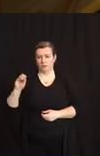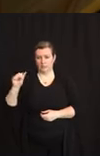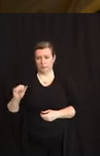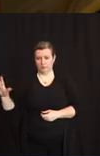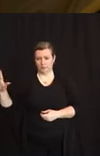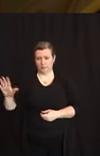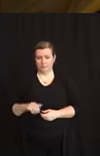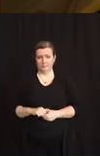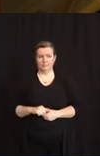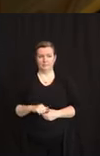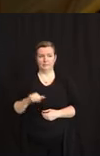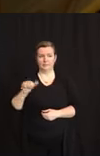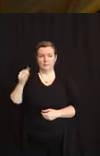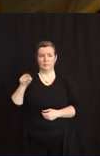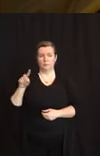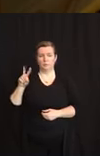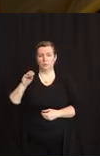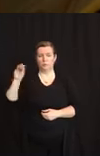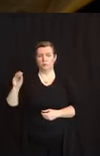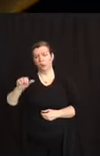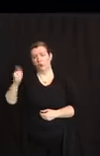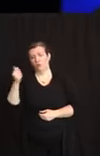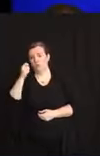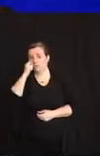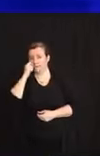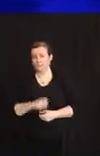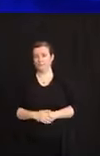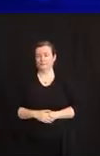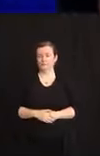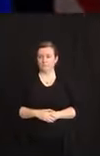other. So this is, thank you. You